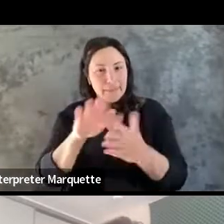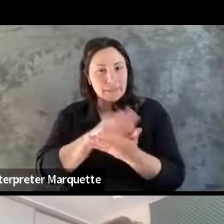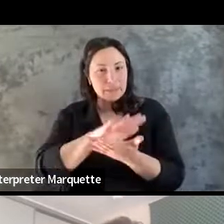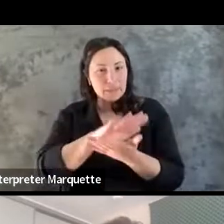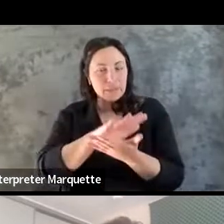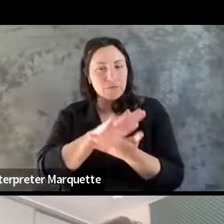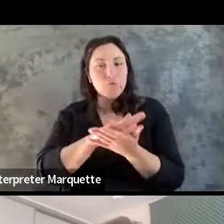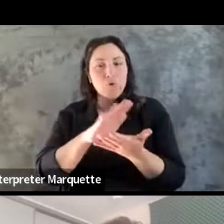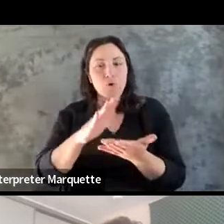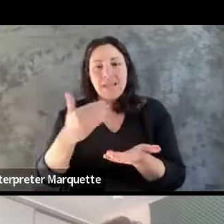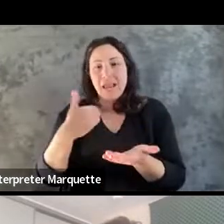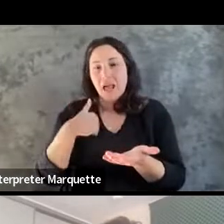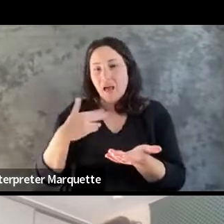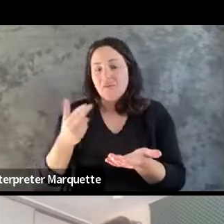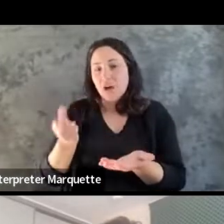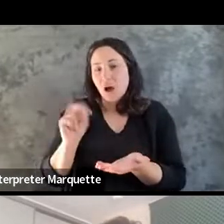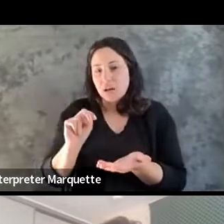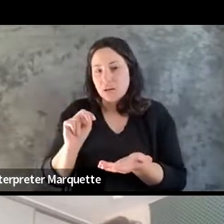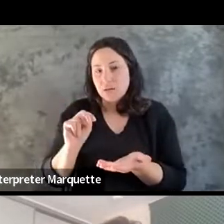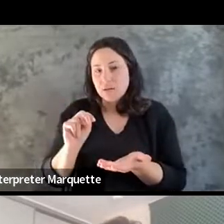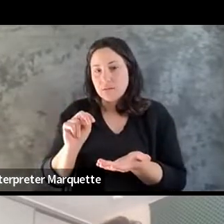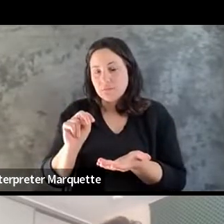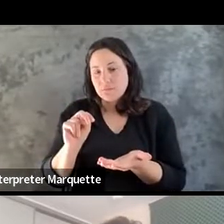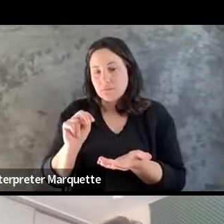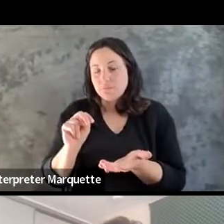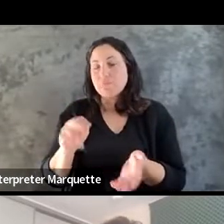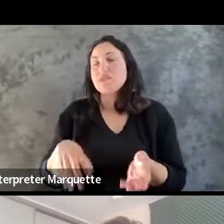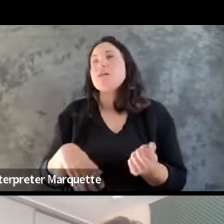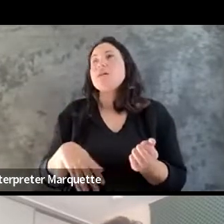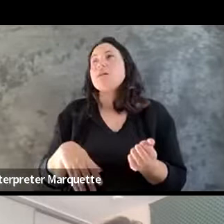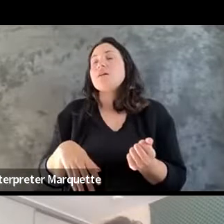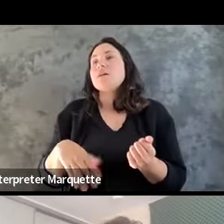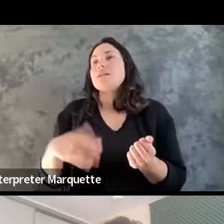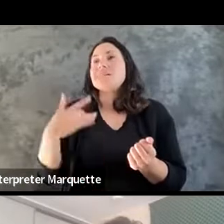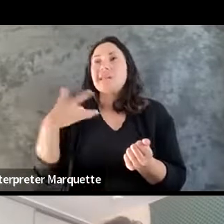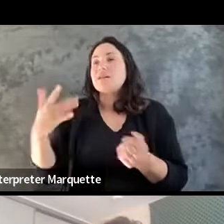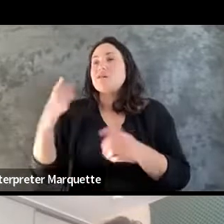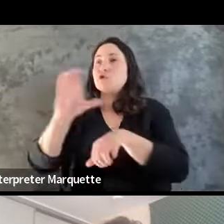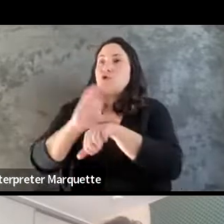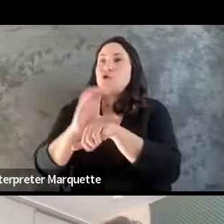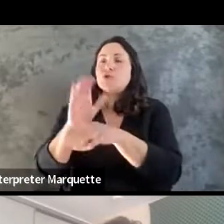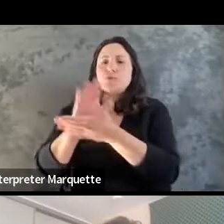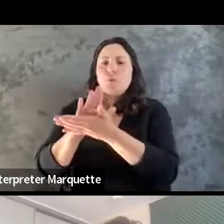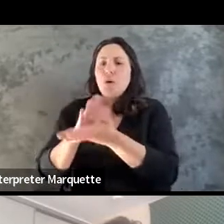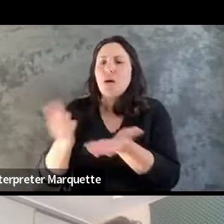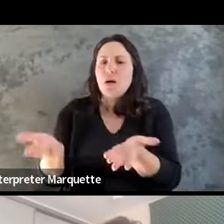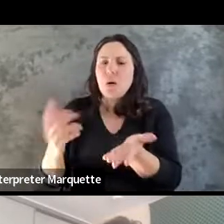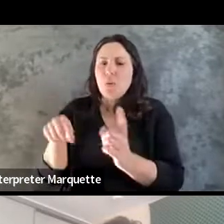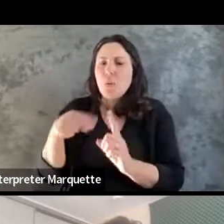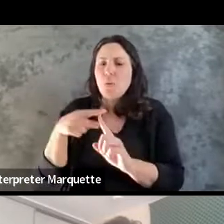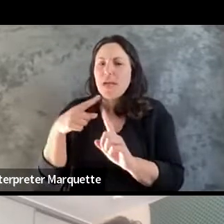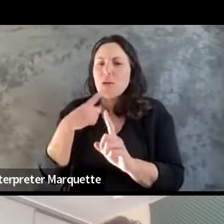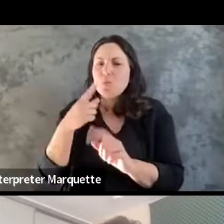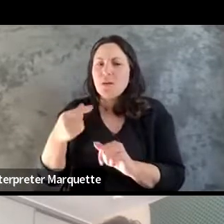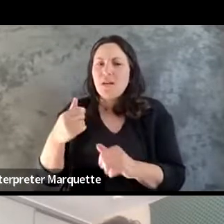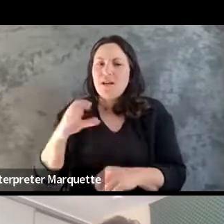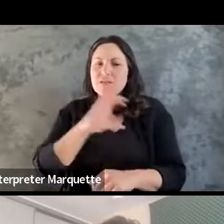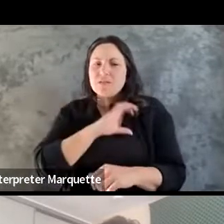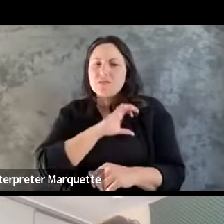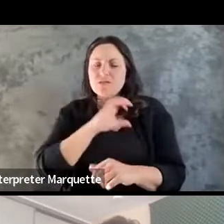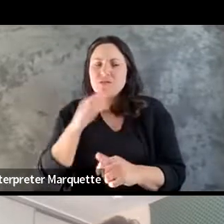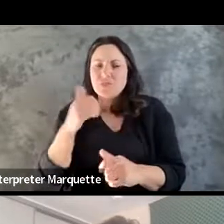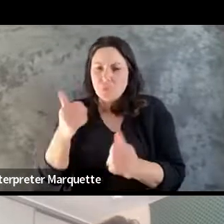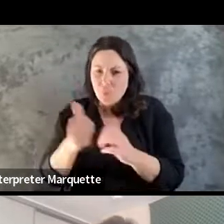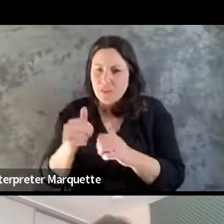some shootings wherever they are in schools or churches. We're asked, well, when are you going to bring on armed officers on our